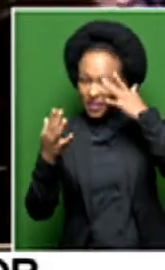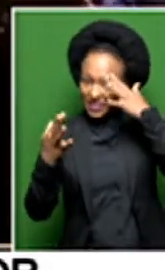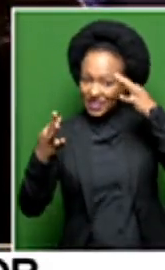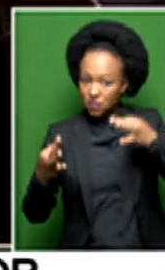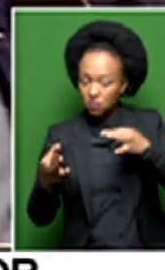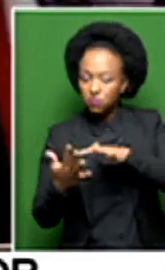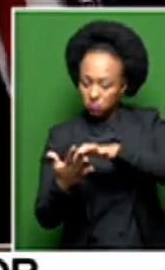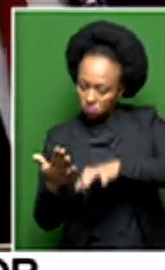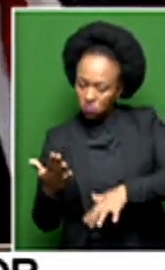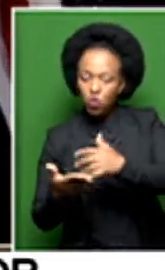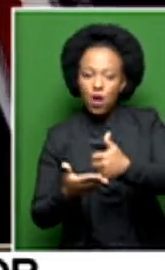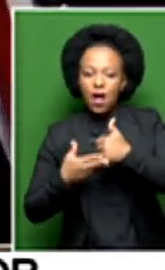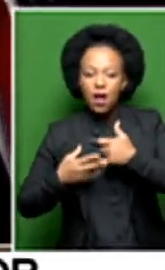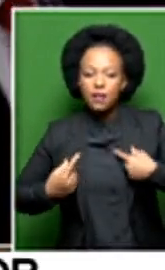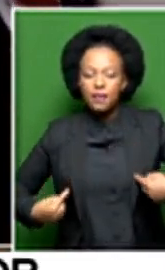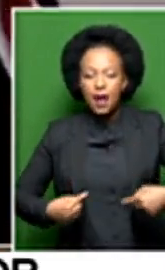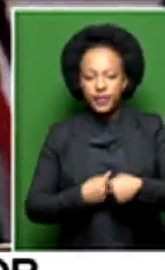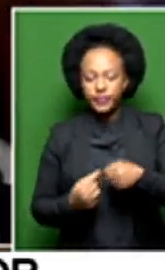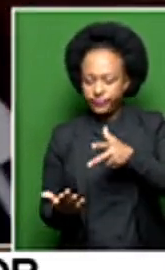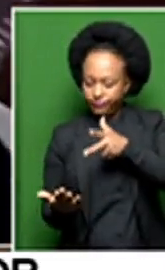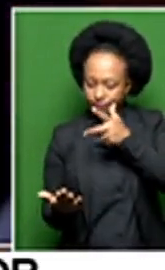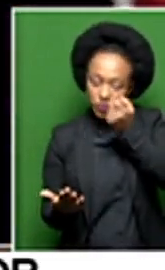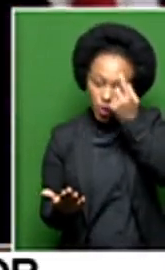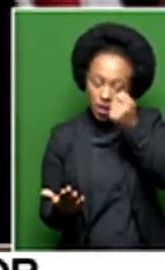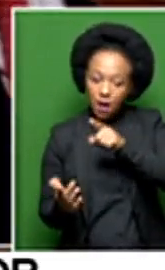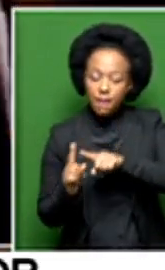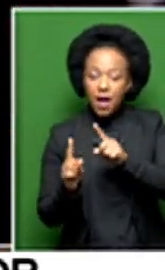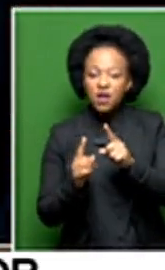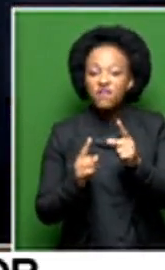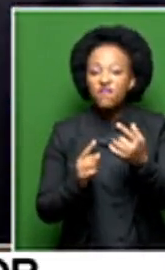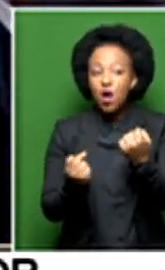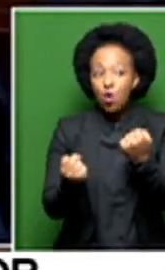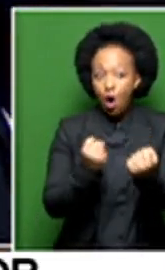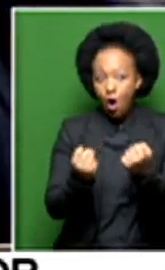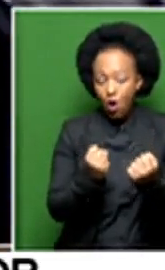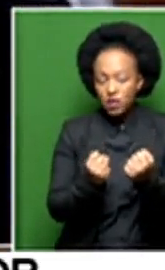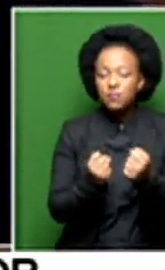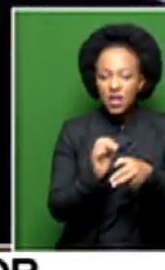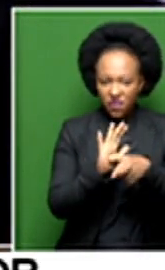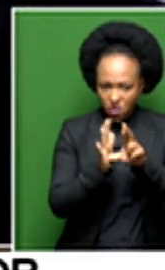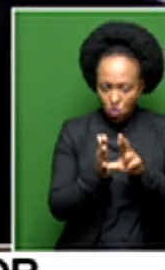will bear us out. And if that is the case, we will ask a court to review the decision and set it aside.